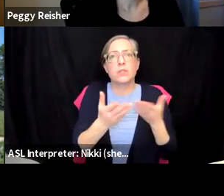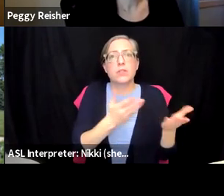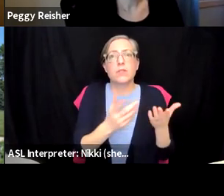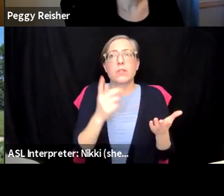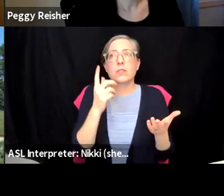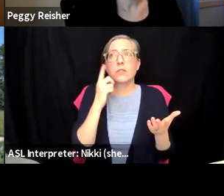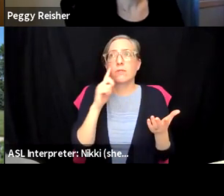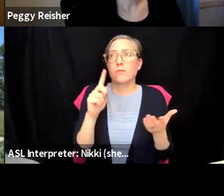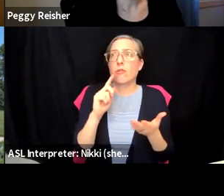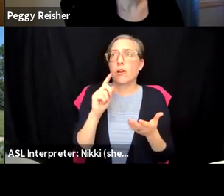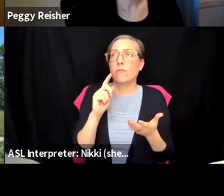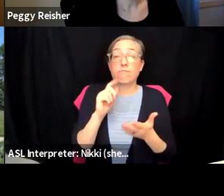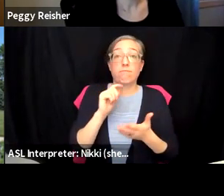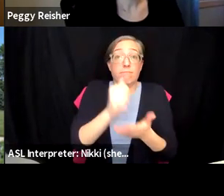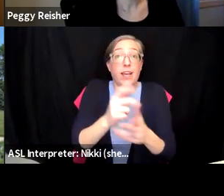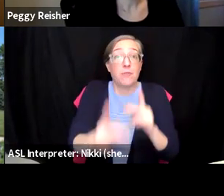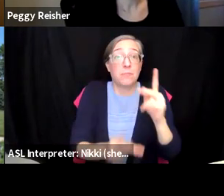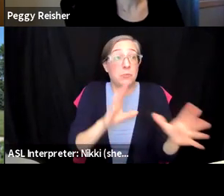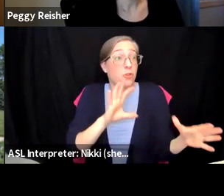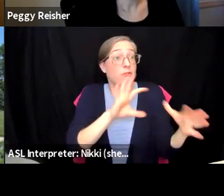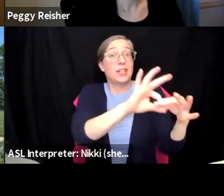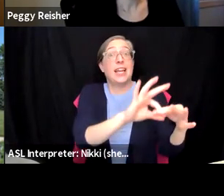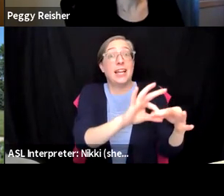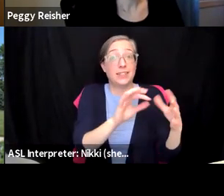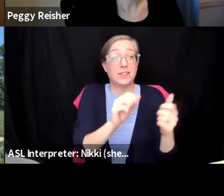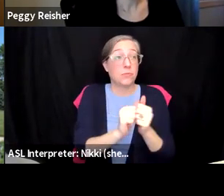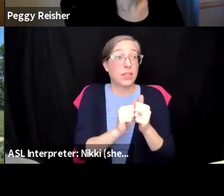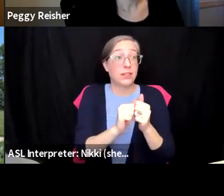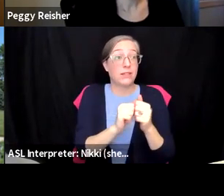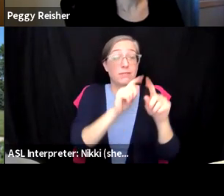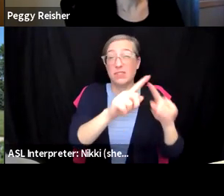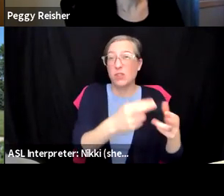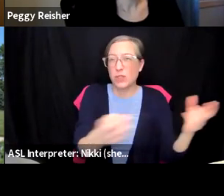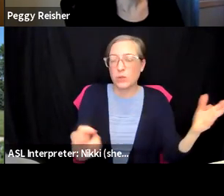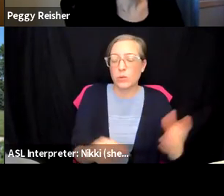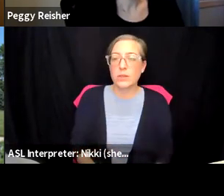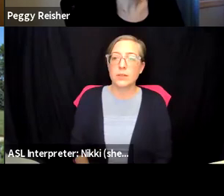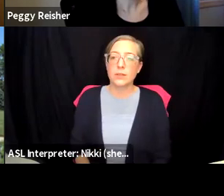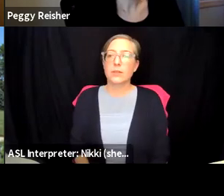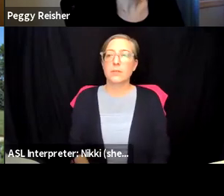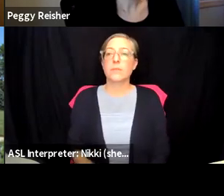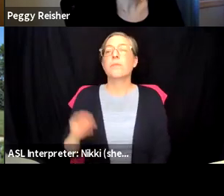supports. As Mary said, our jobs as options